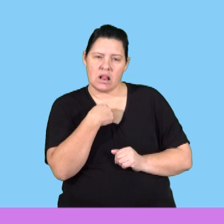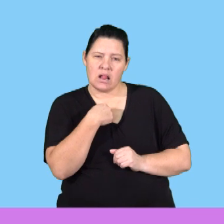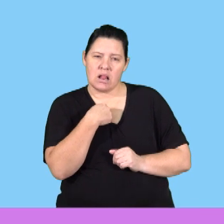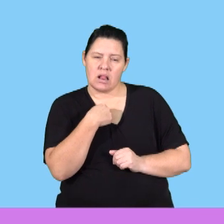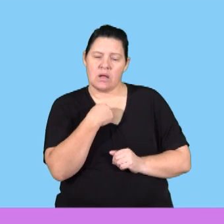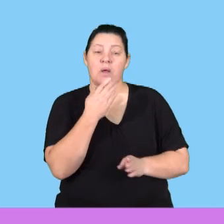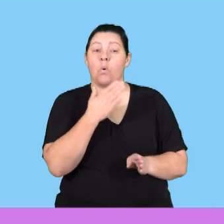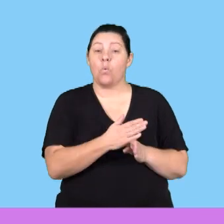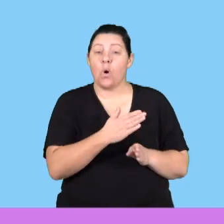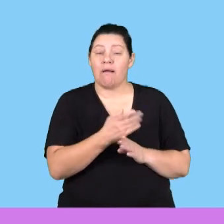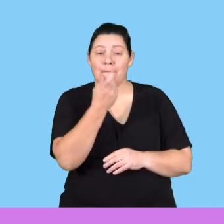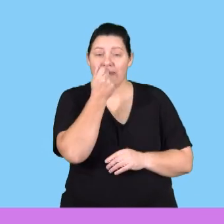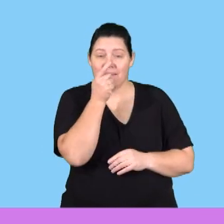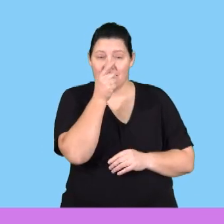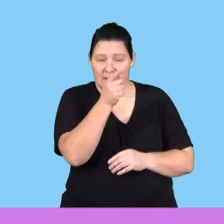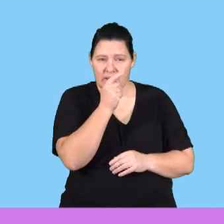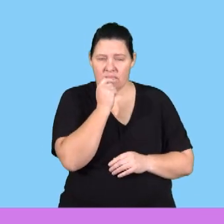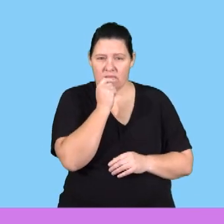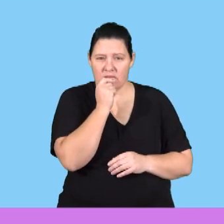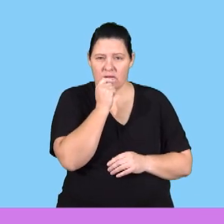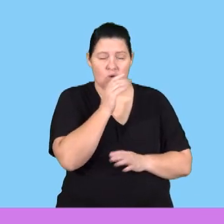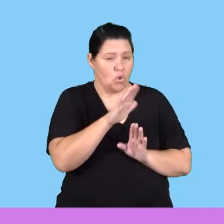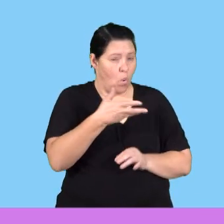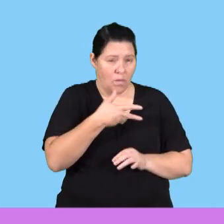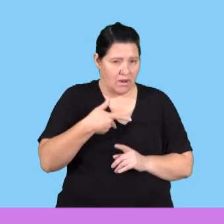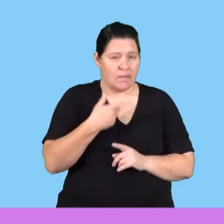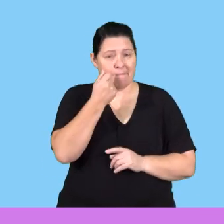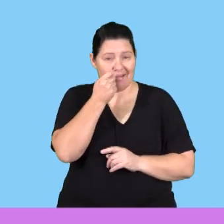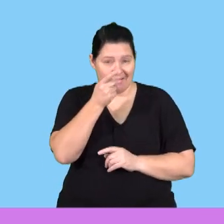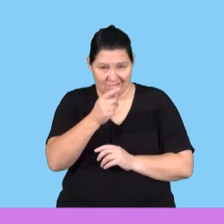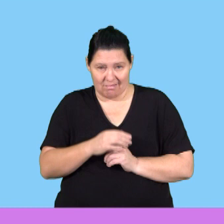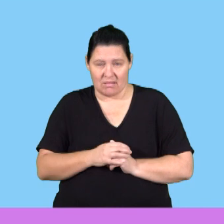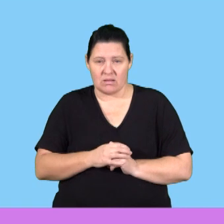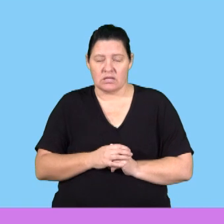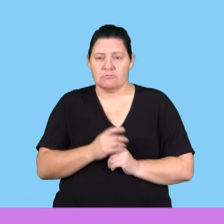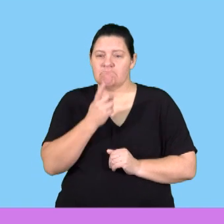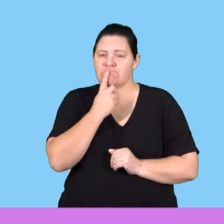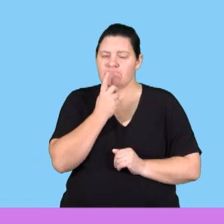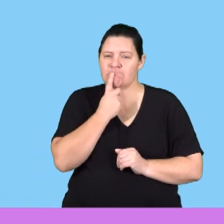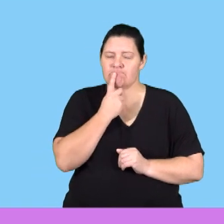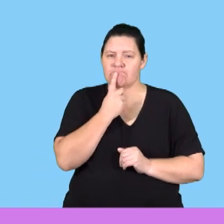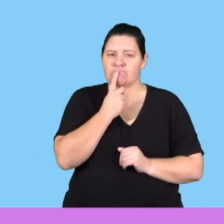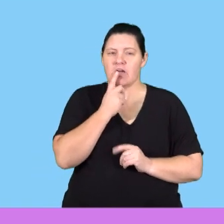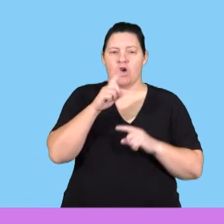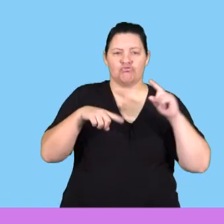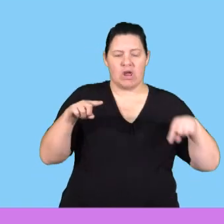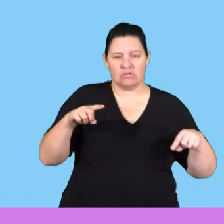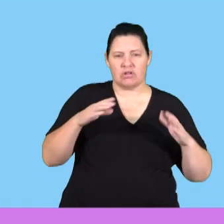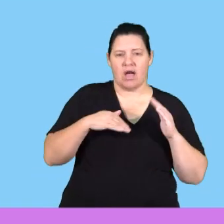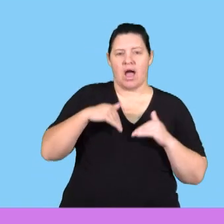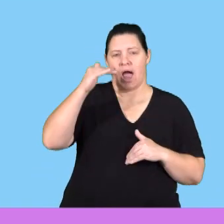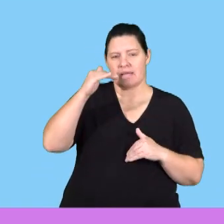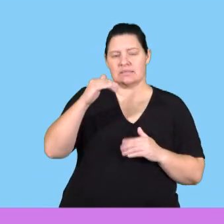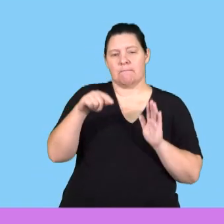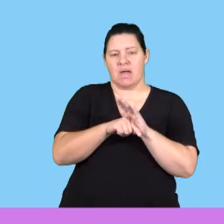based on, and remember we are working with the males, not the females, the males, right? So based on my formula that says